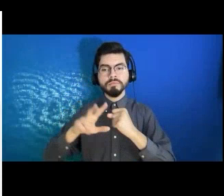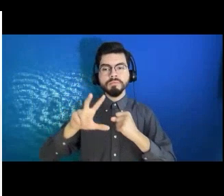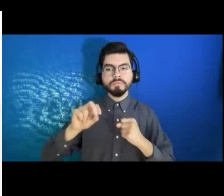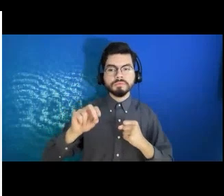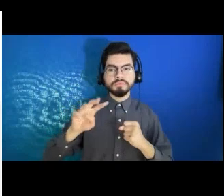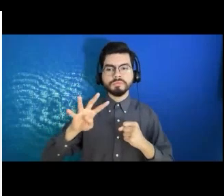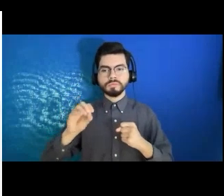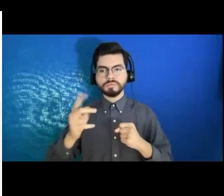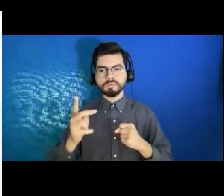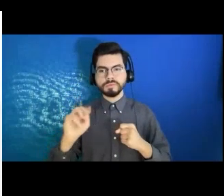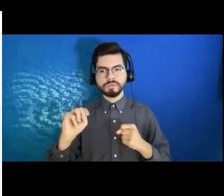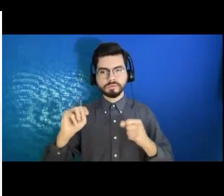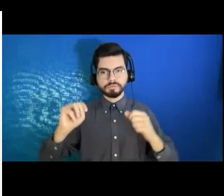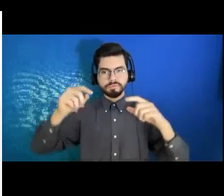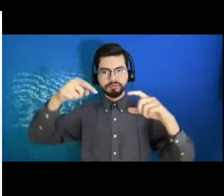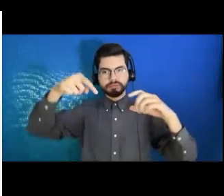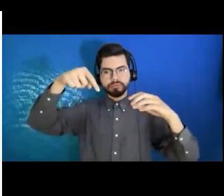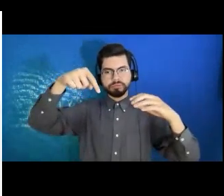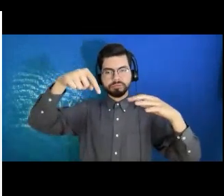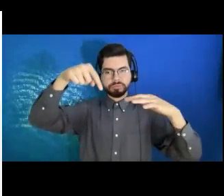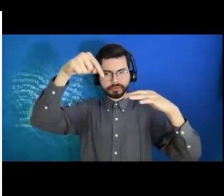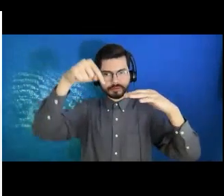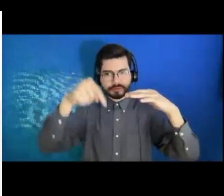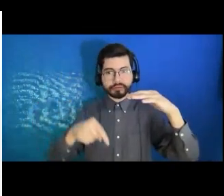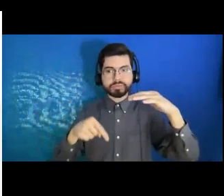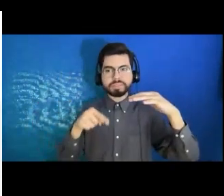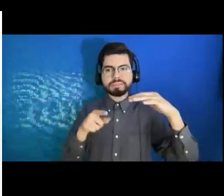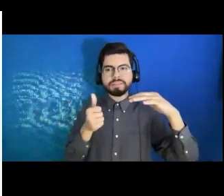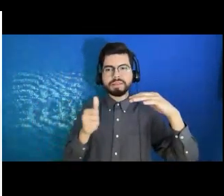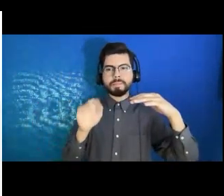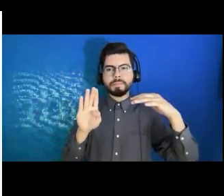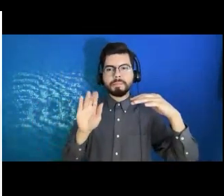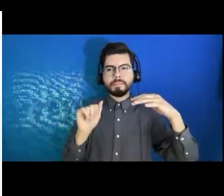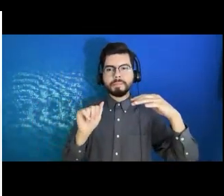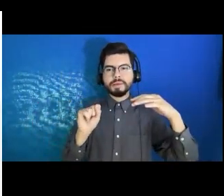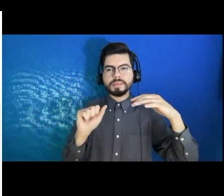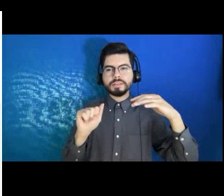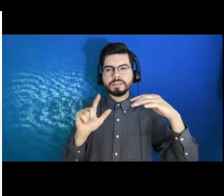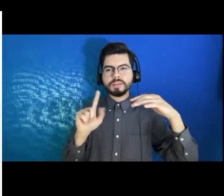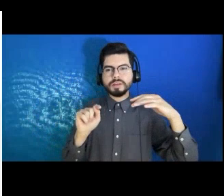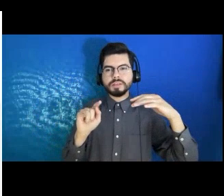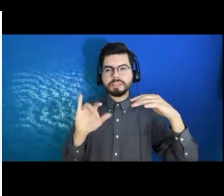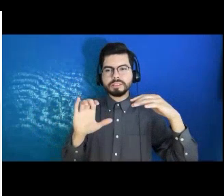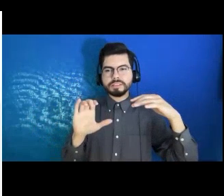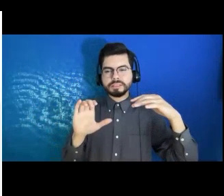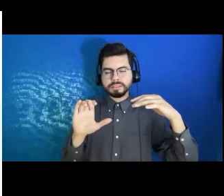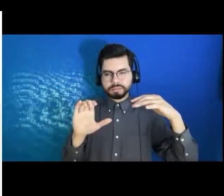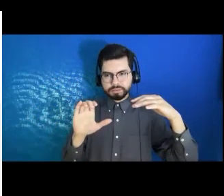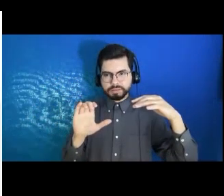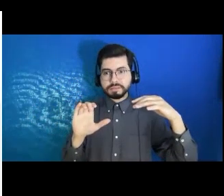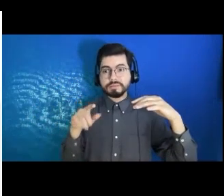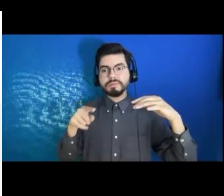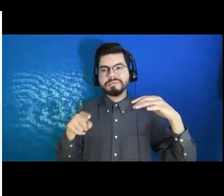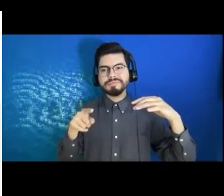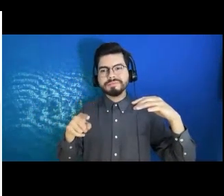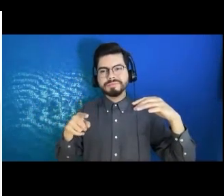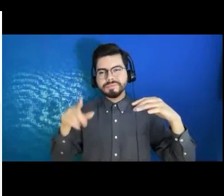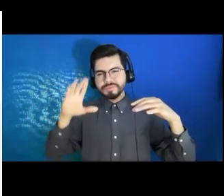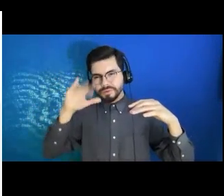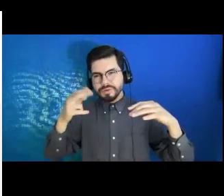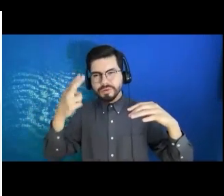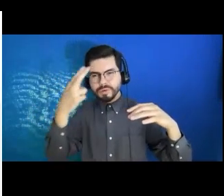depth. And this is more basaltic nature. This is the type of magma that comes out of the ground in Hawaii.